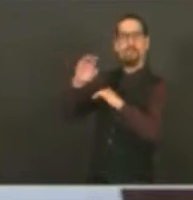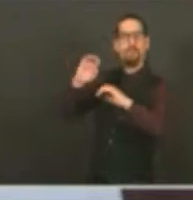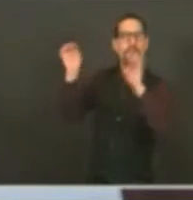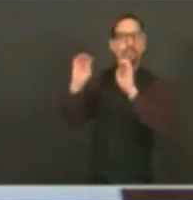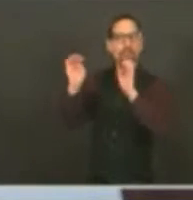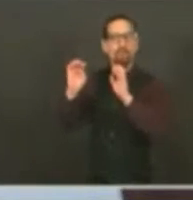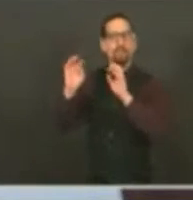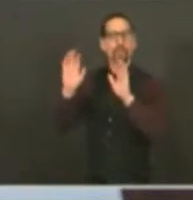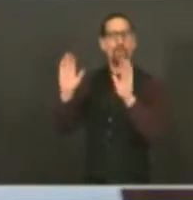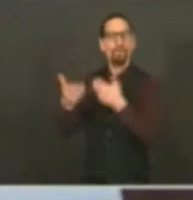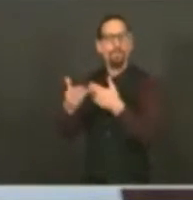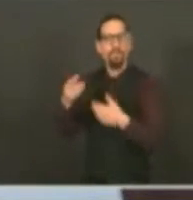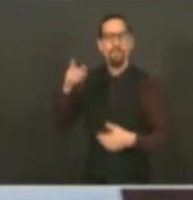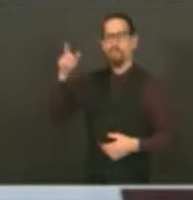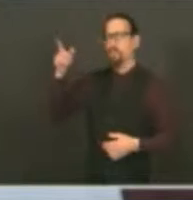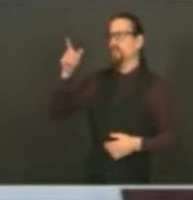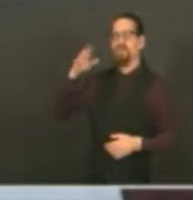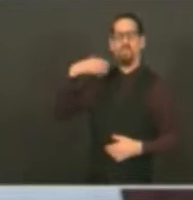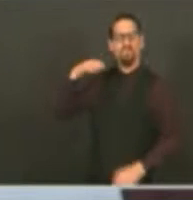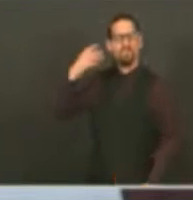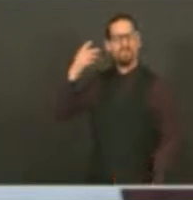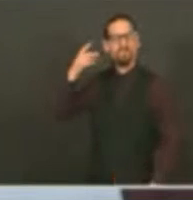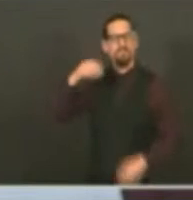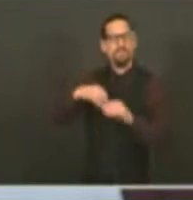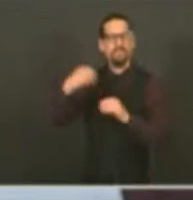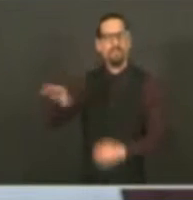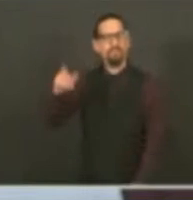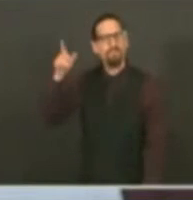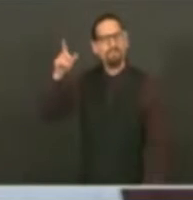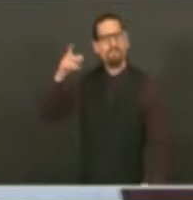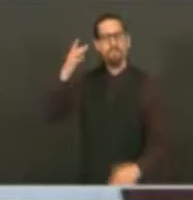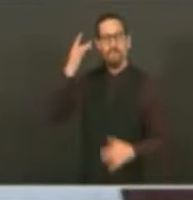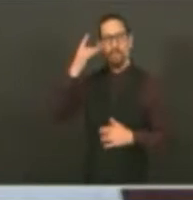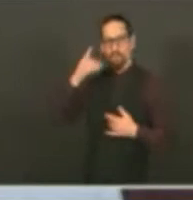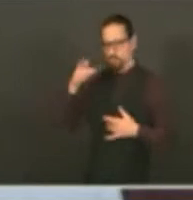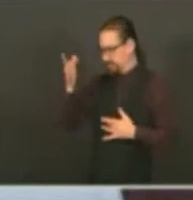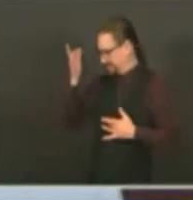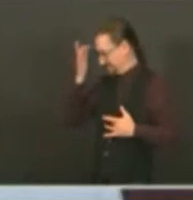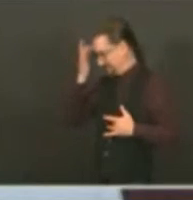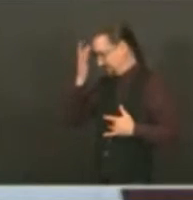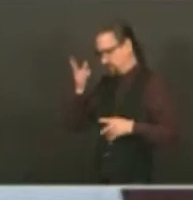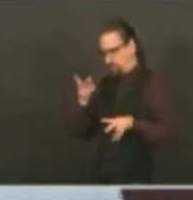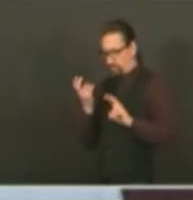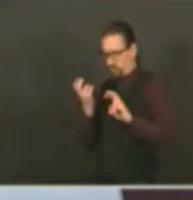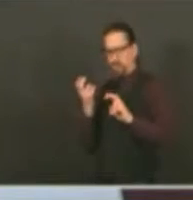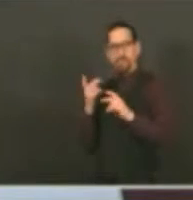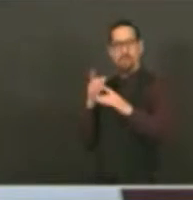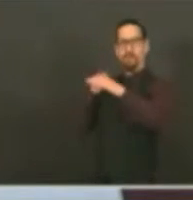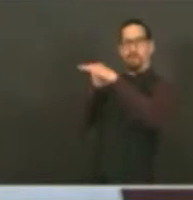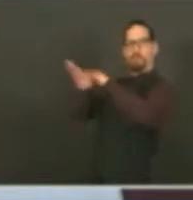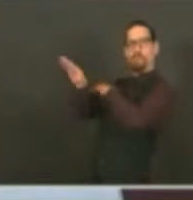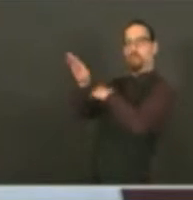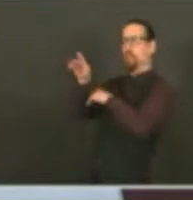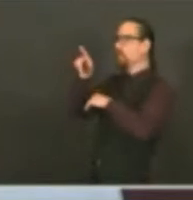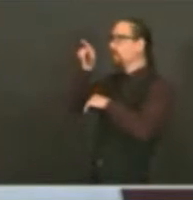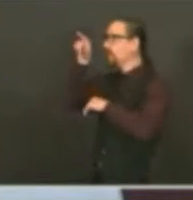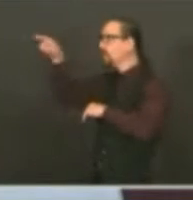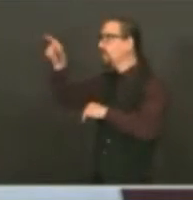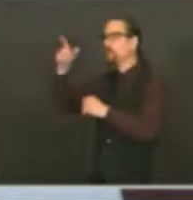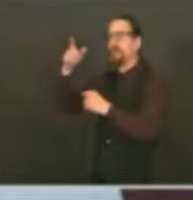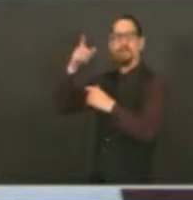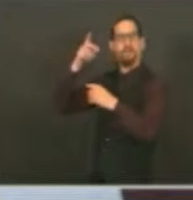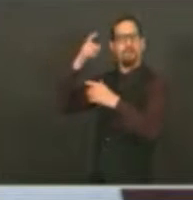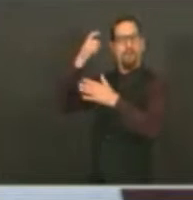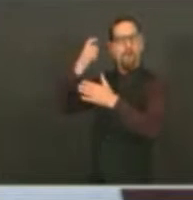Getting sick can be very expensive. Getting a test is free and could save your household. Wearing a mask is